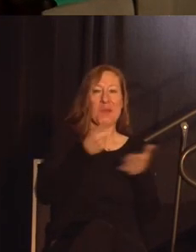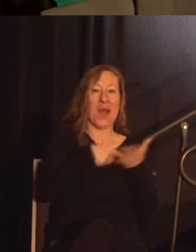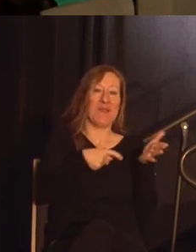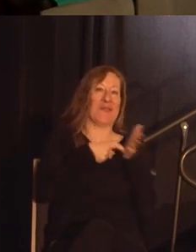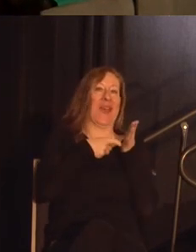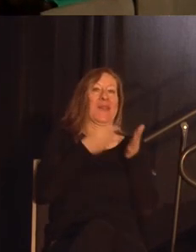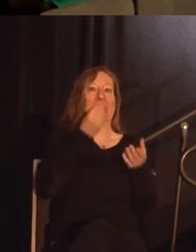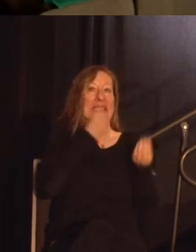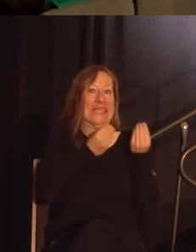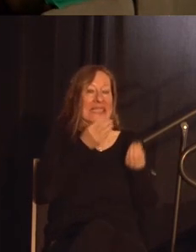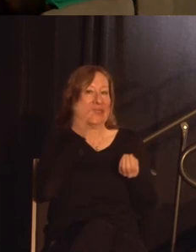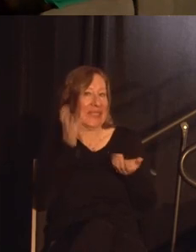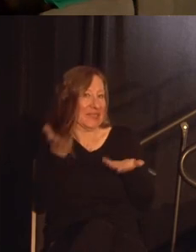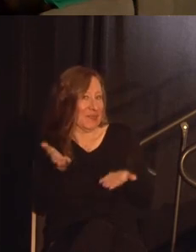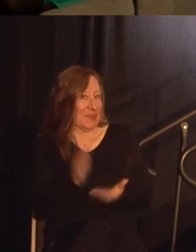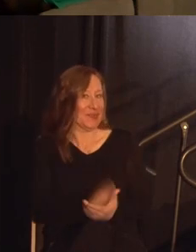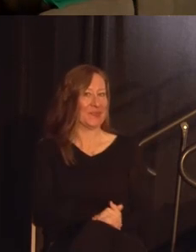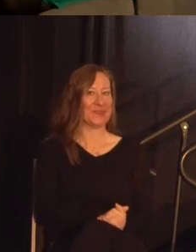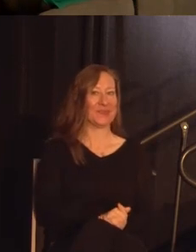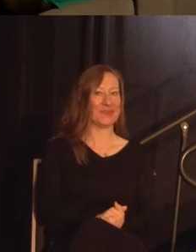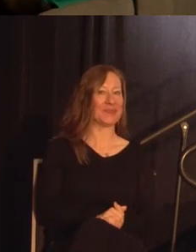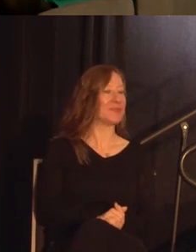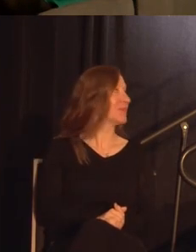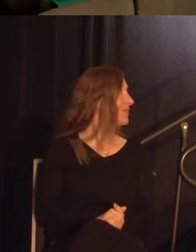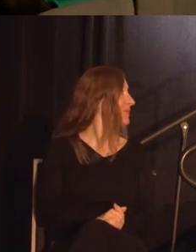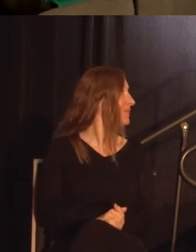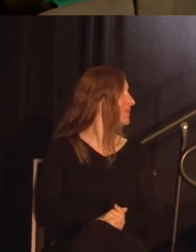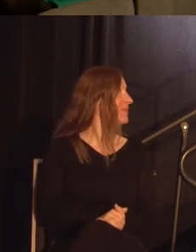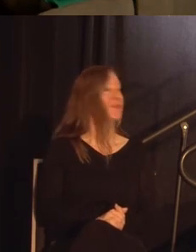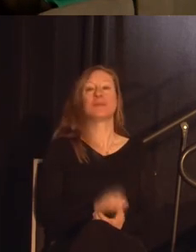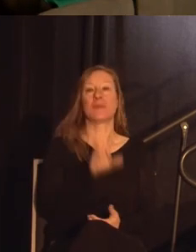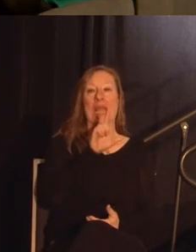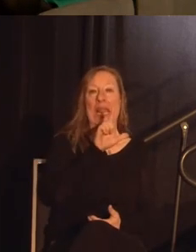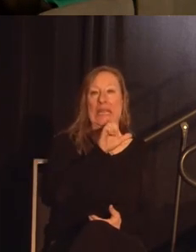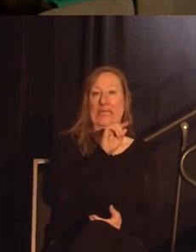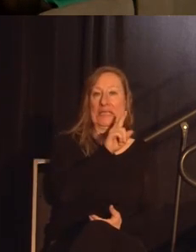drinks? Lindy. I mean, it changes with every book.